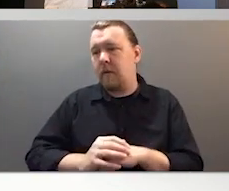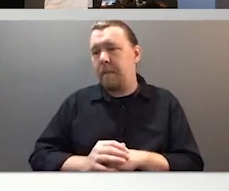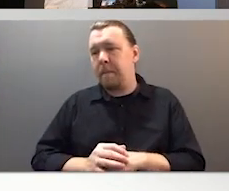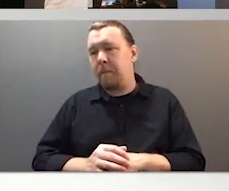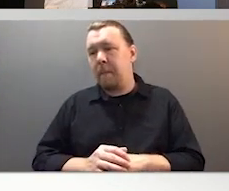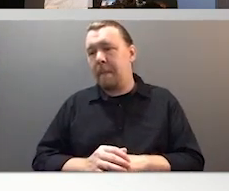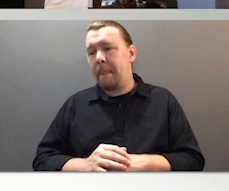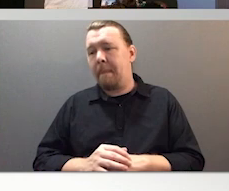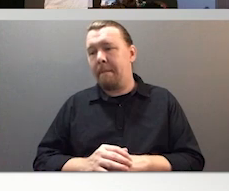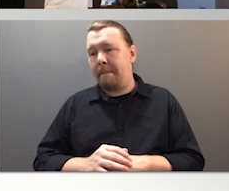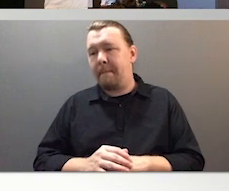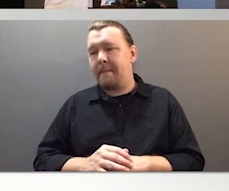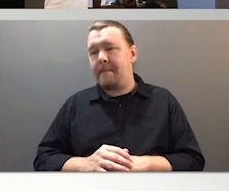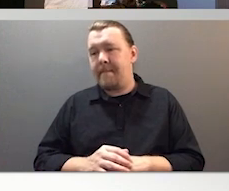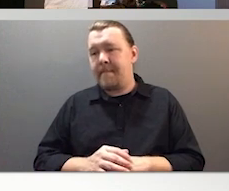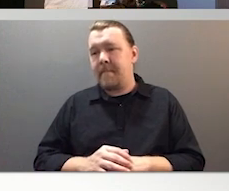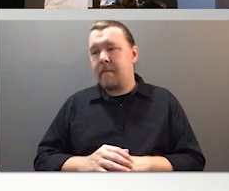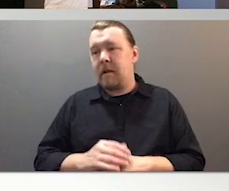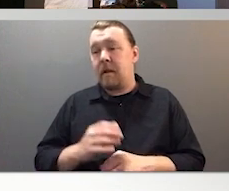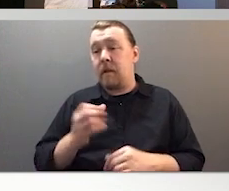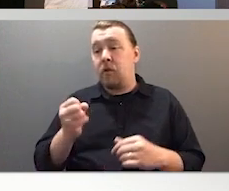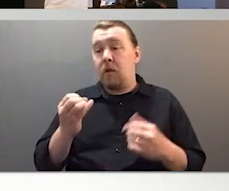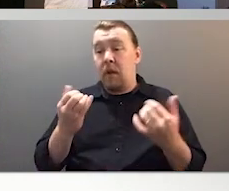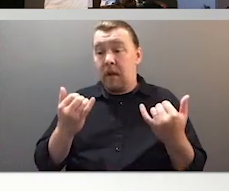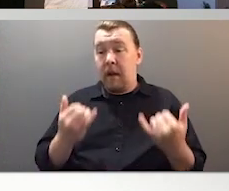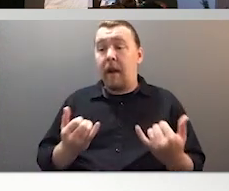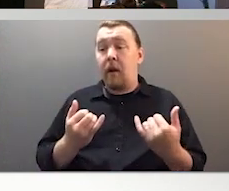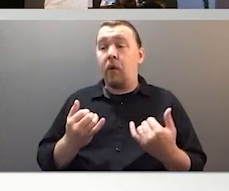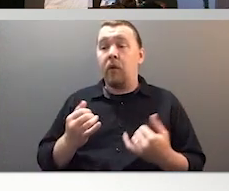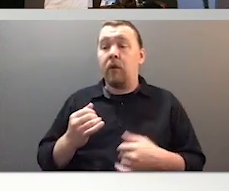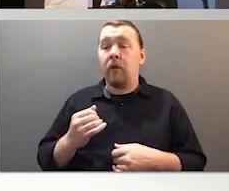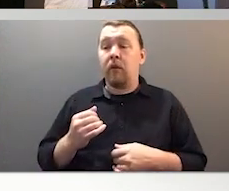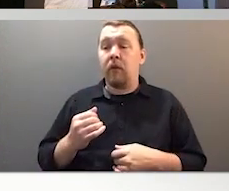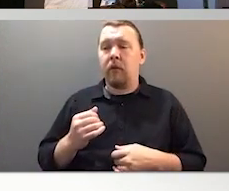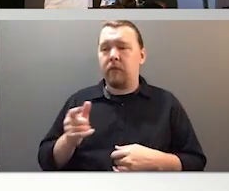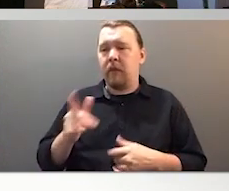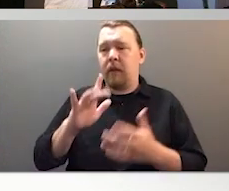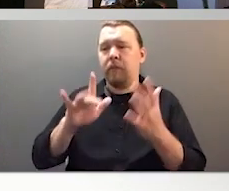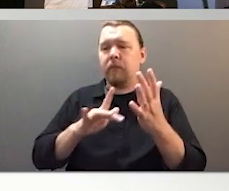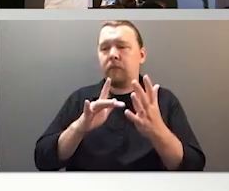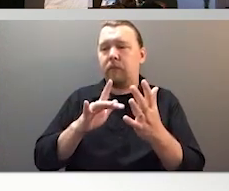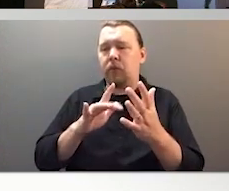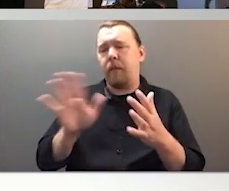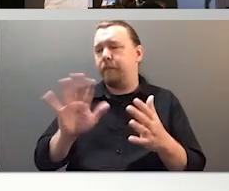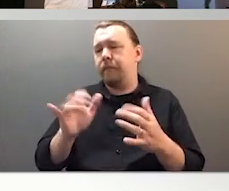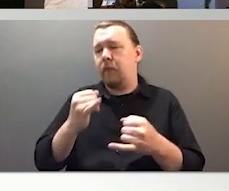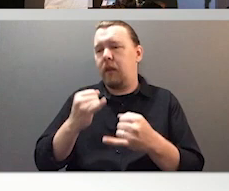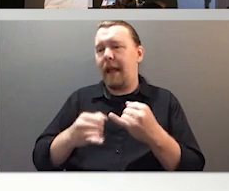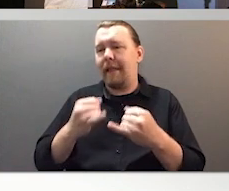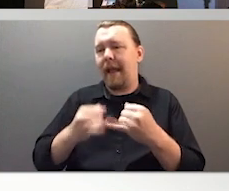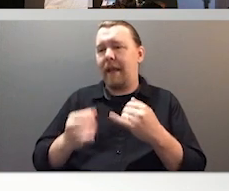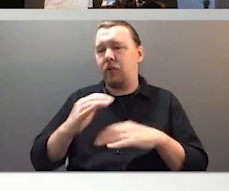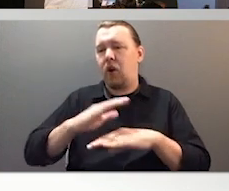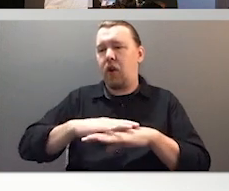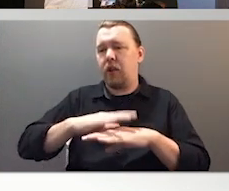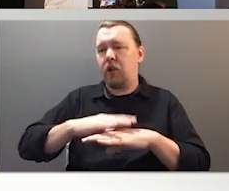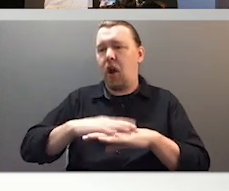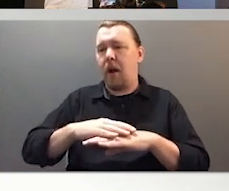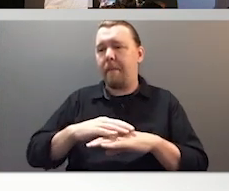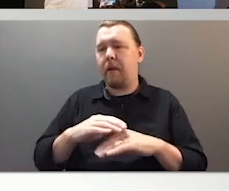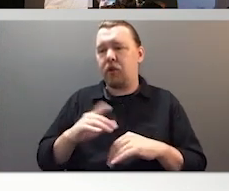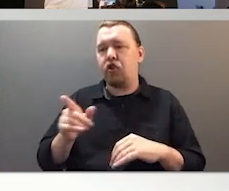And so now she started, so that middle picture, or that last picture at the top, she's starting to move around by